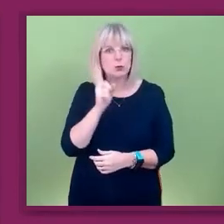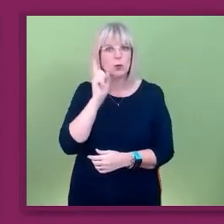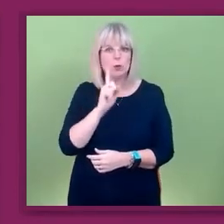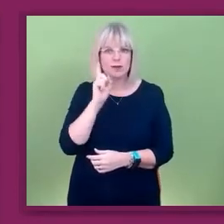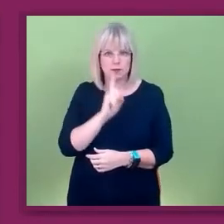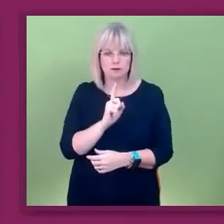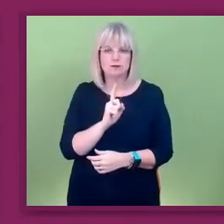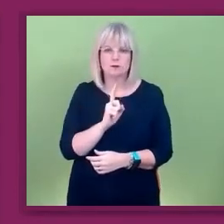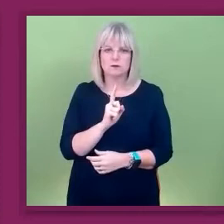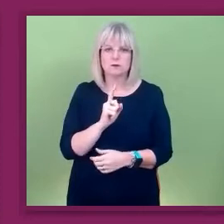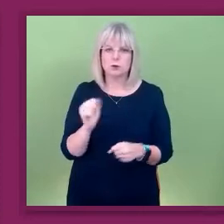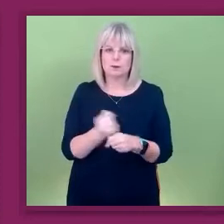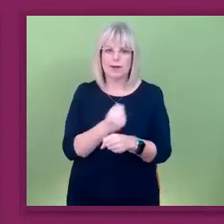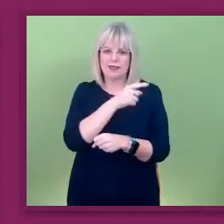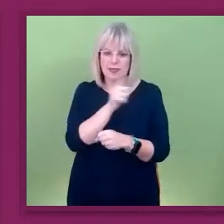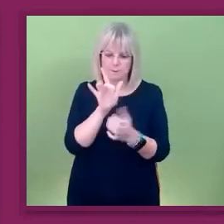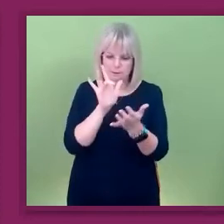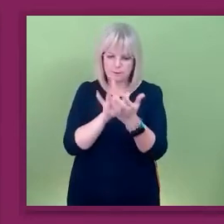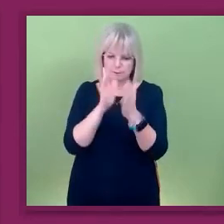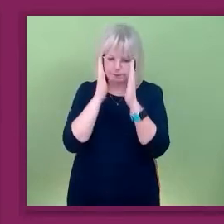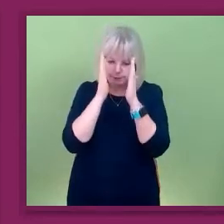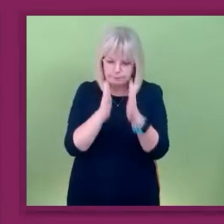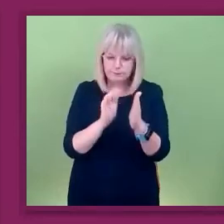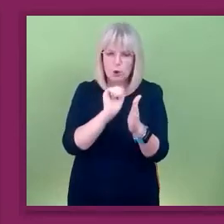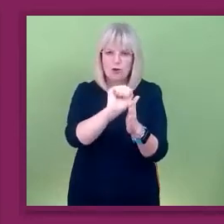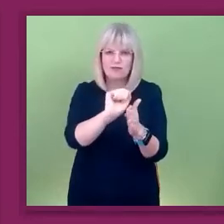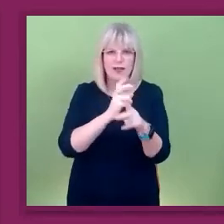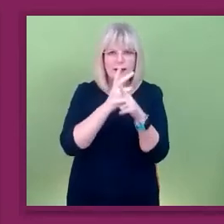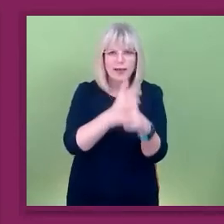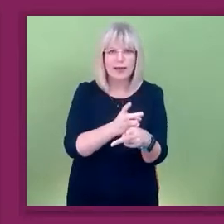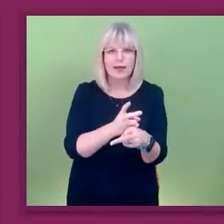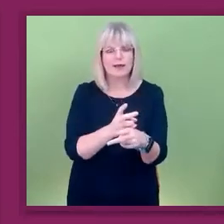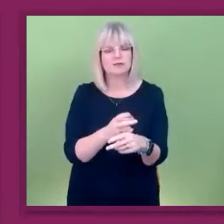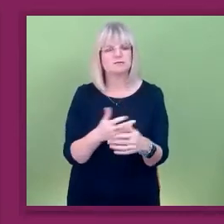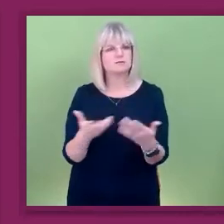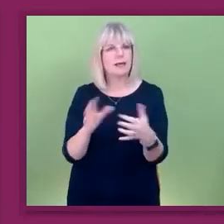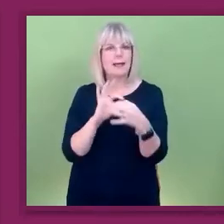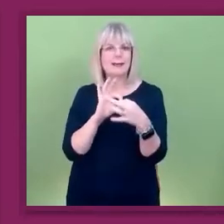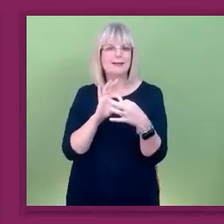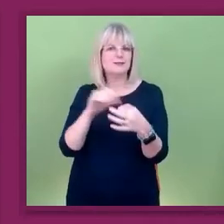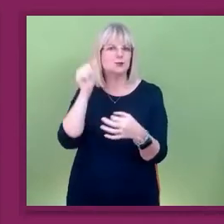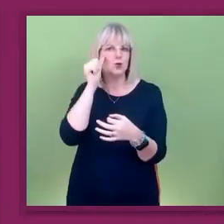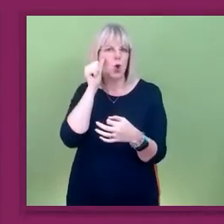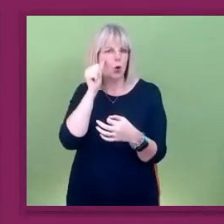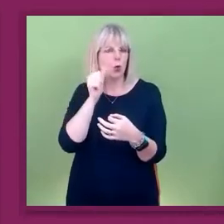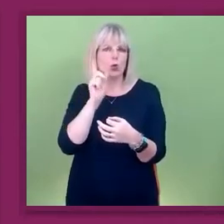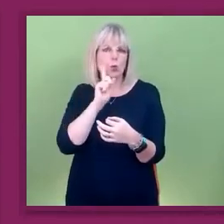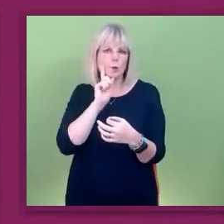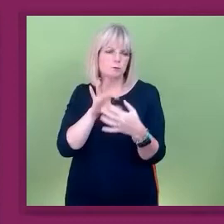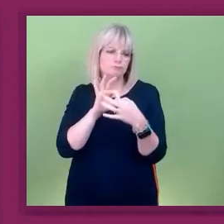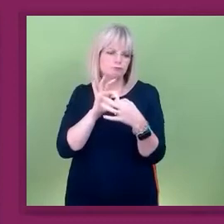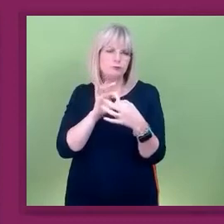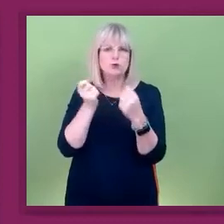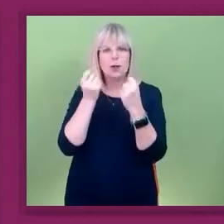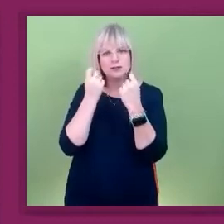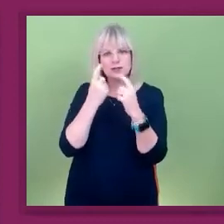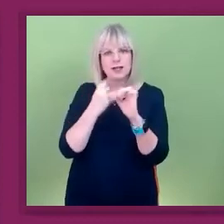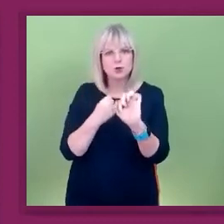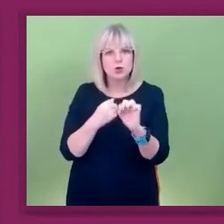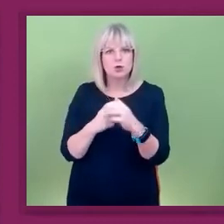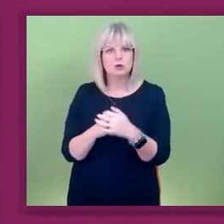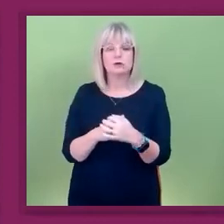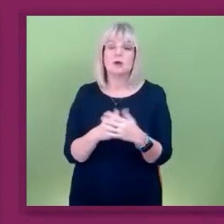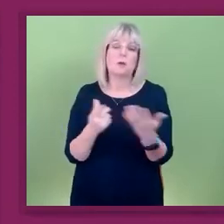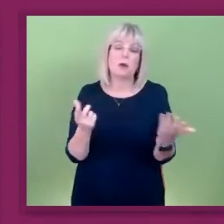think getting to know that woman, getting to understand her. Yes, you may only, when it comes to, if you're